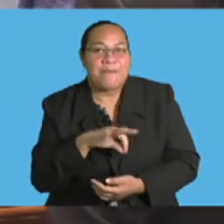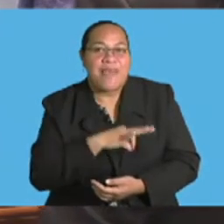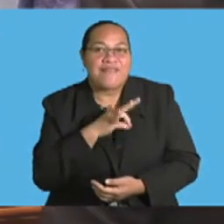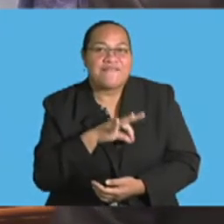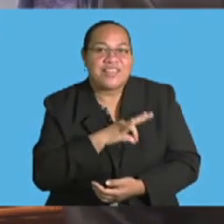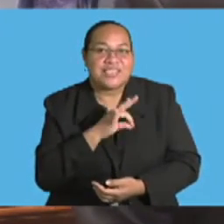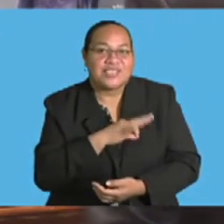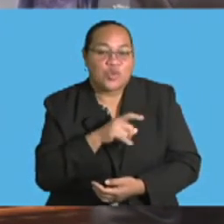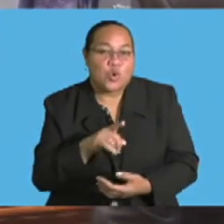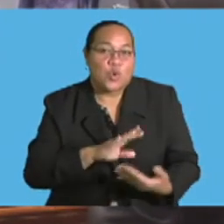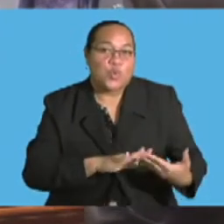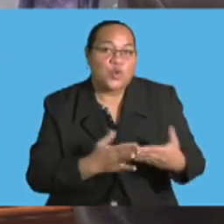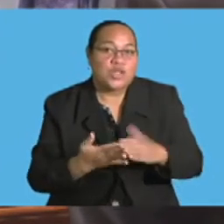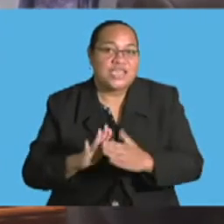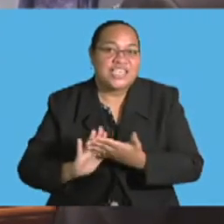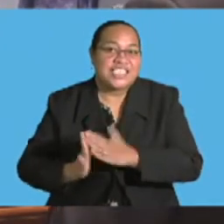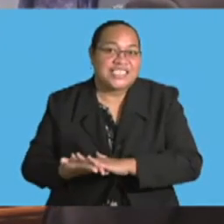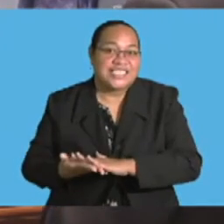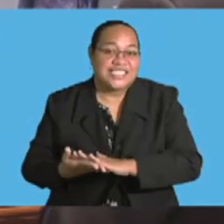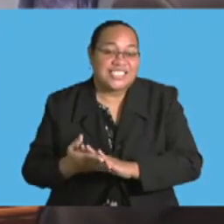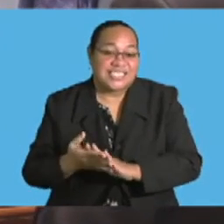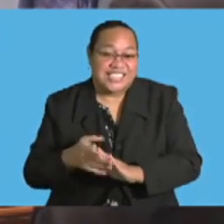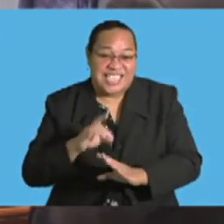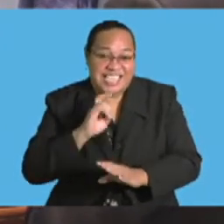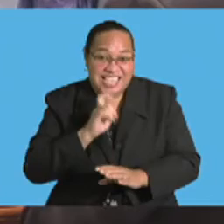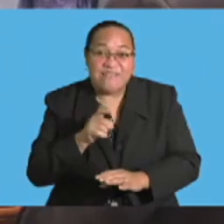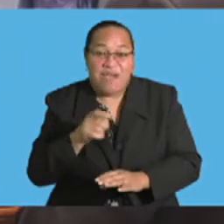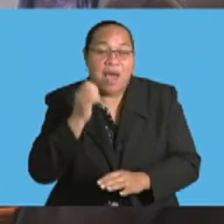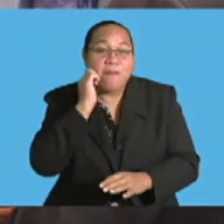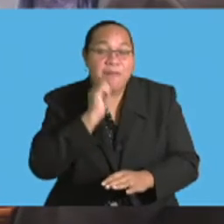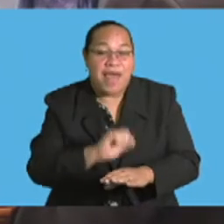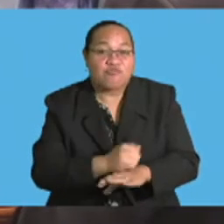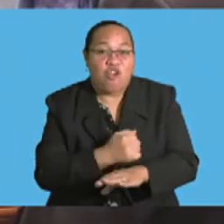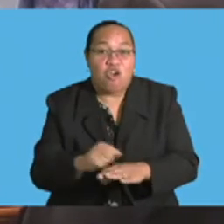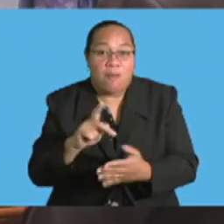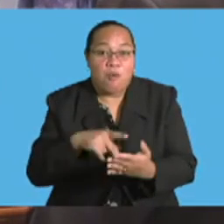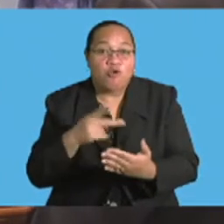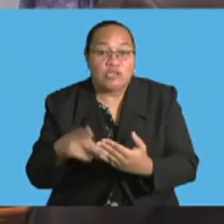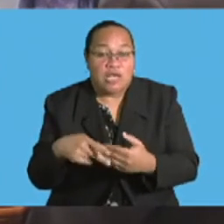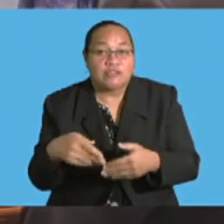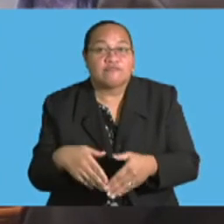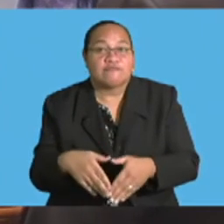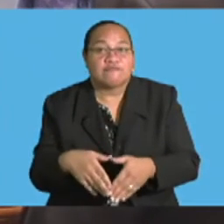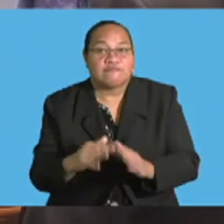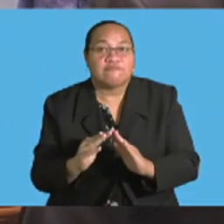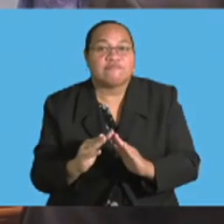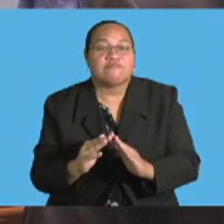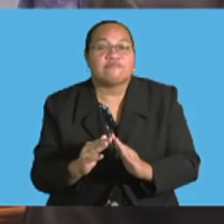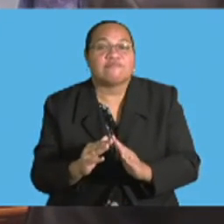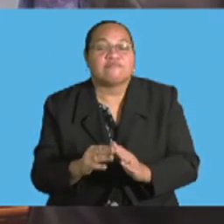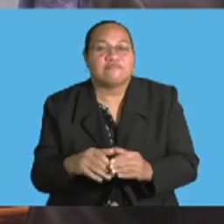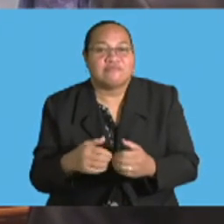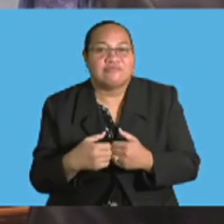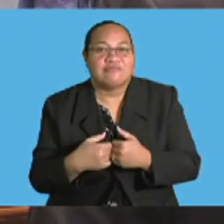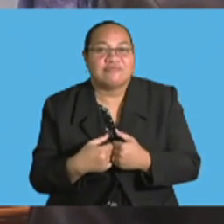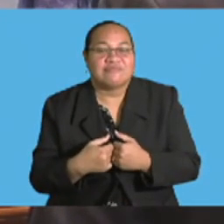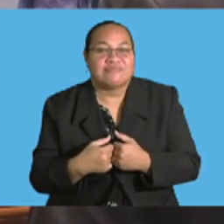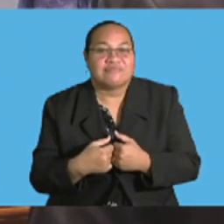communities when Black Rock project will be